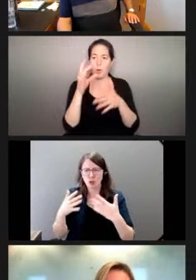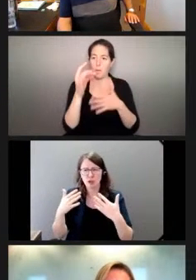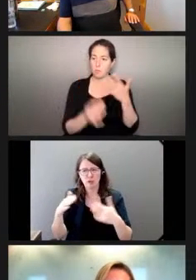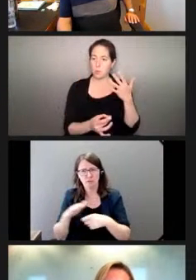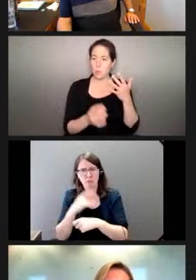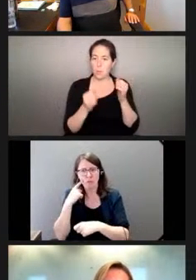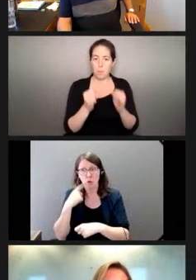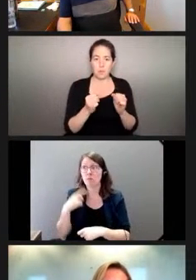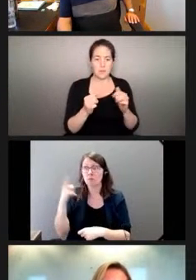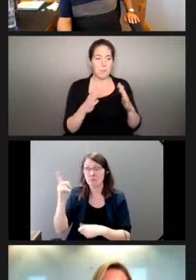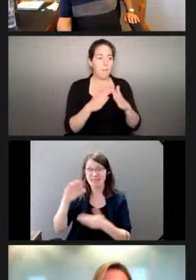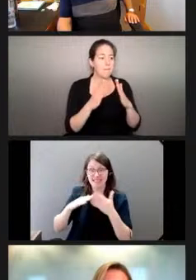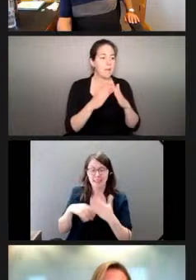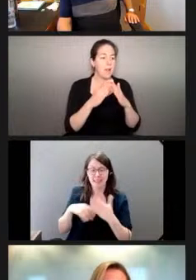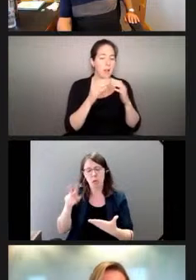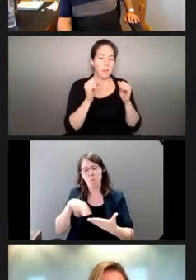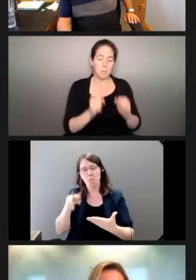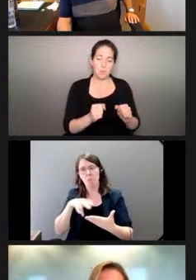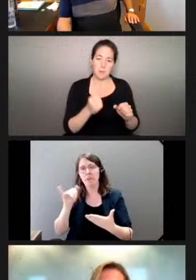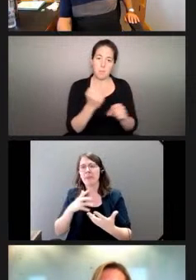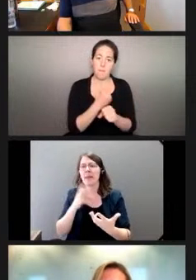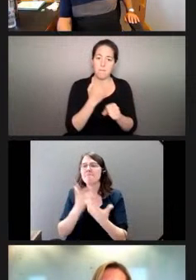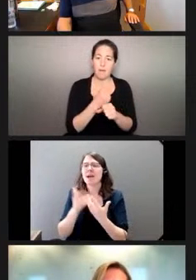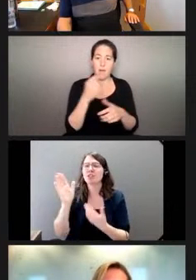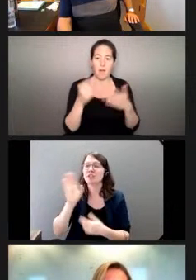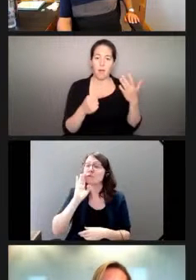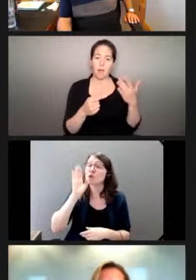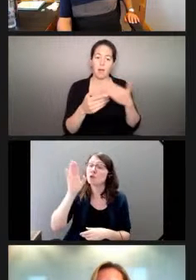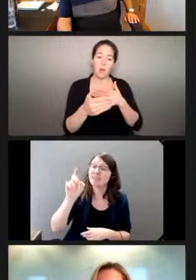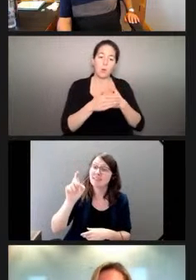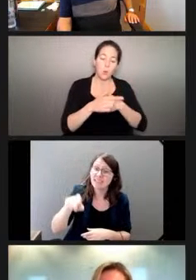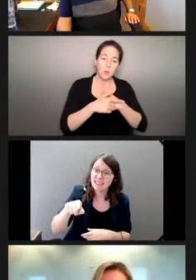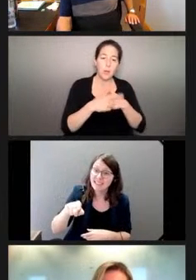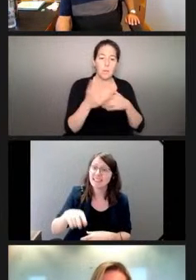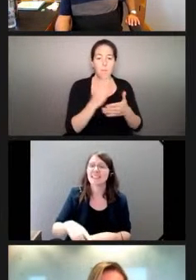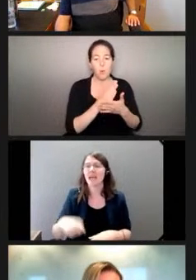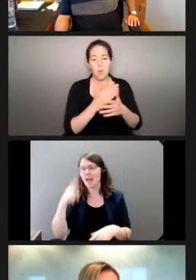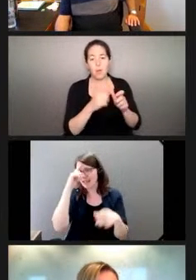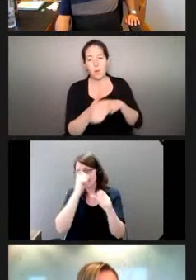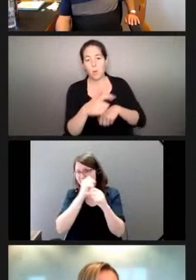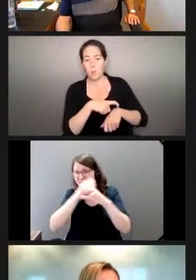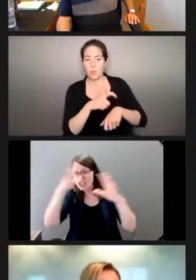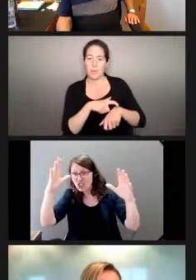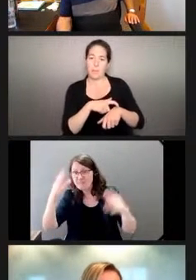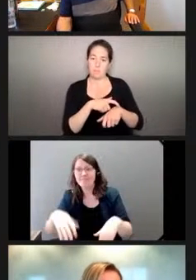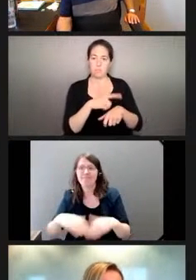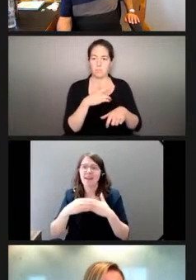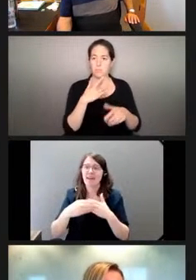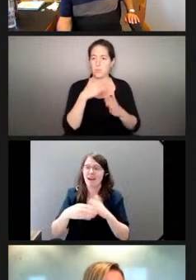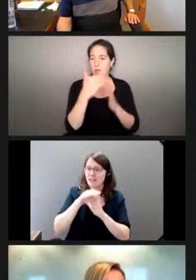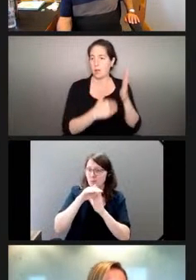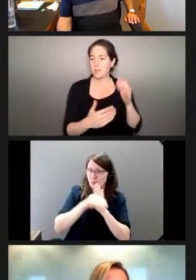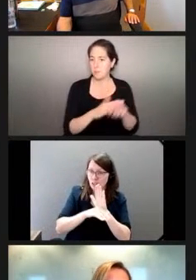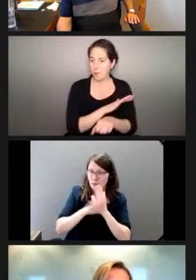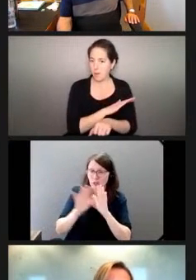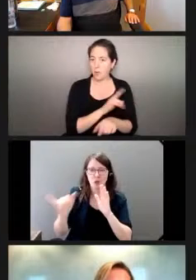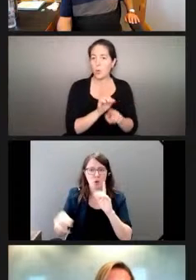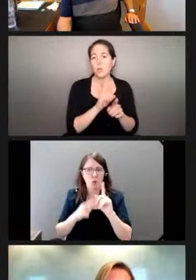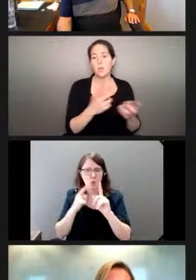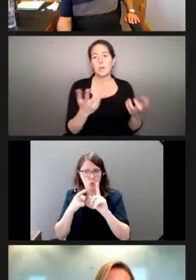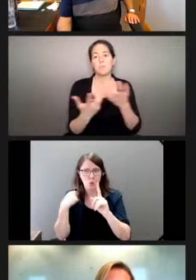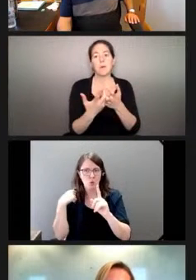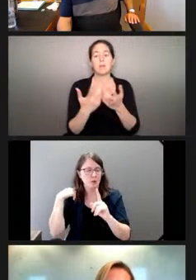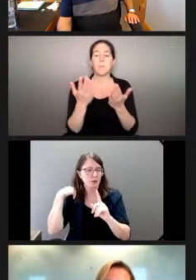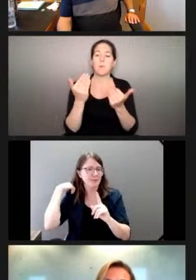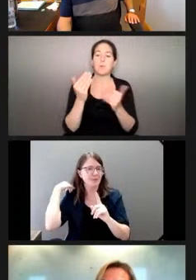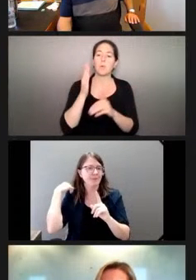term that align with the city's future needs and the proposed vision, guiding principles, and goals. It's important to